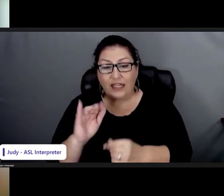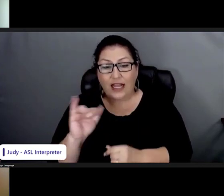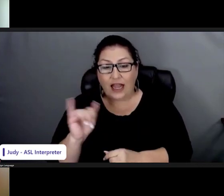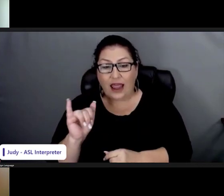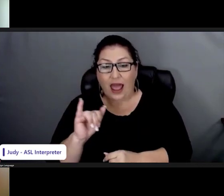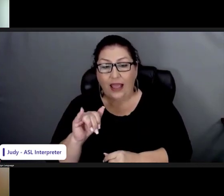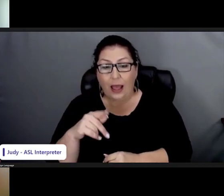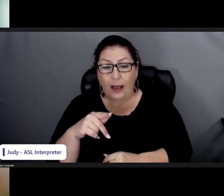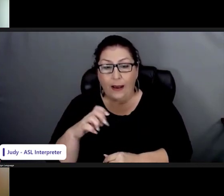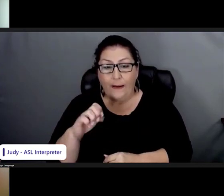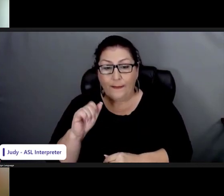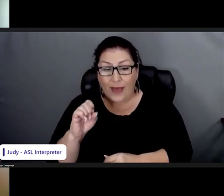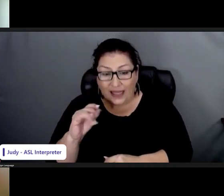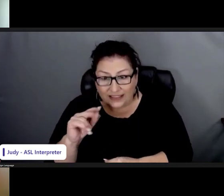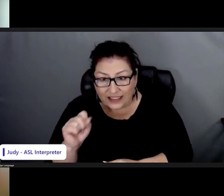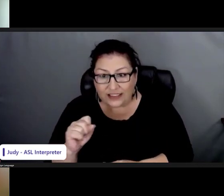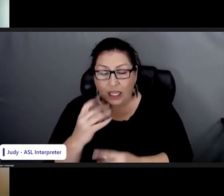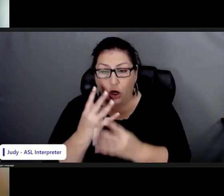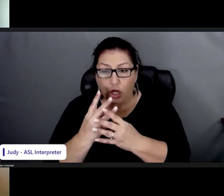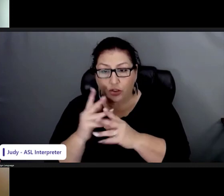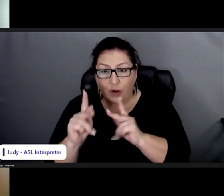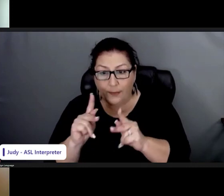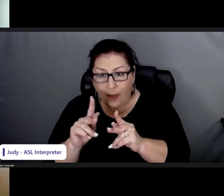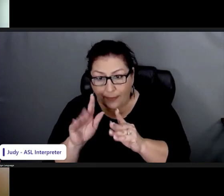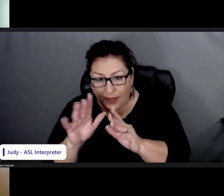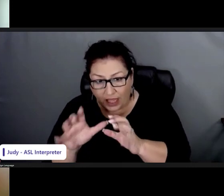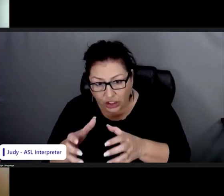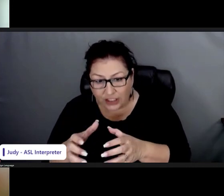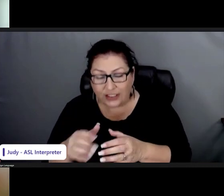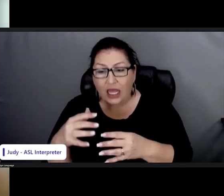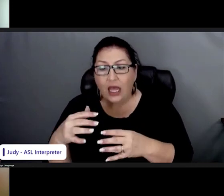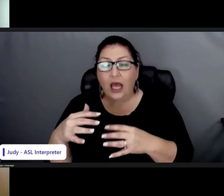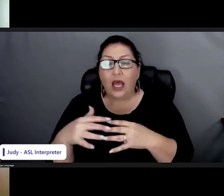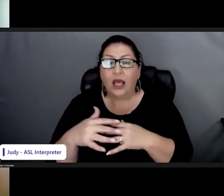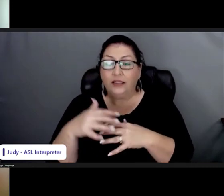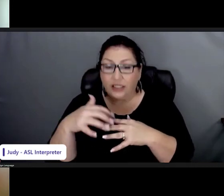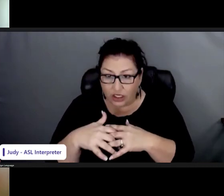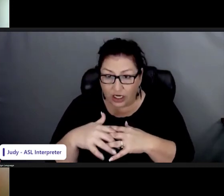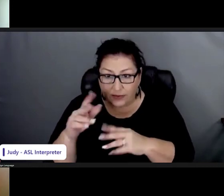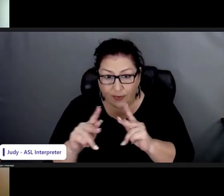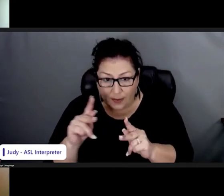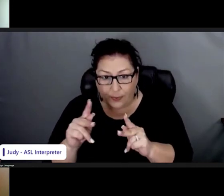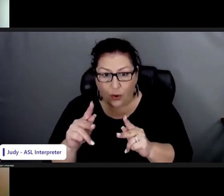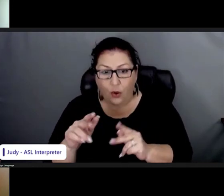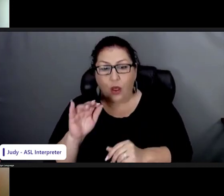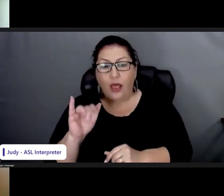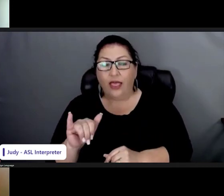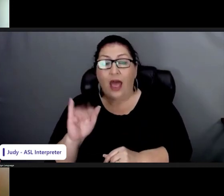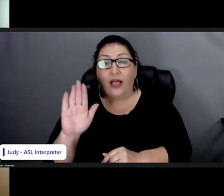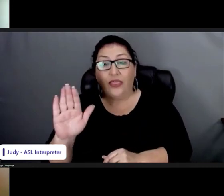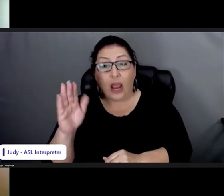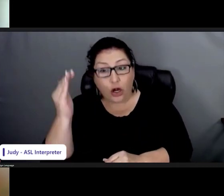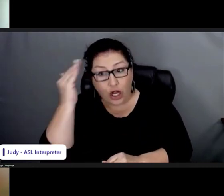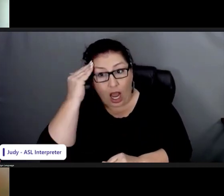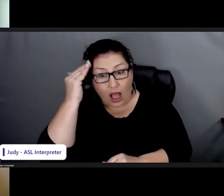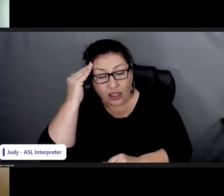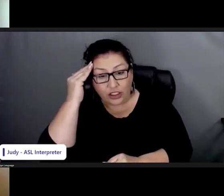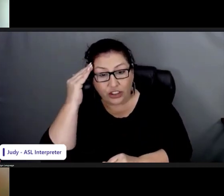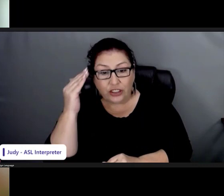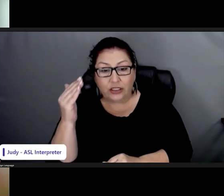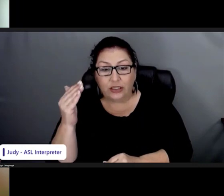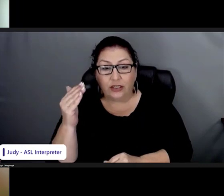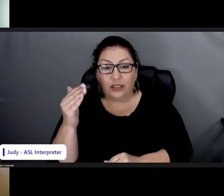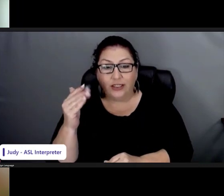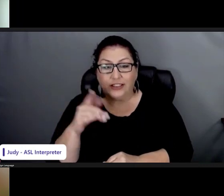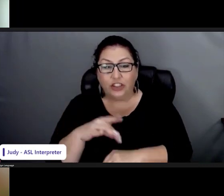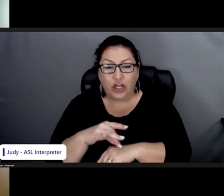peasants, incarcerated populations, indigenous people, colonized, racialized people. Their knowledge is peripheral because of